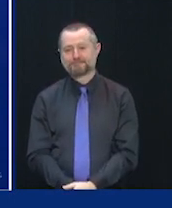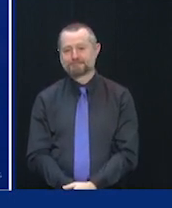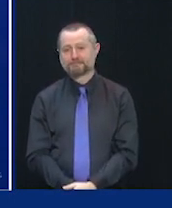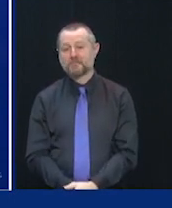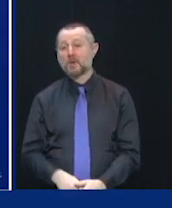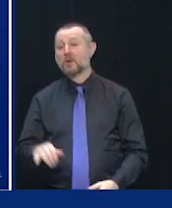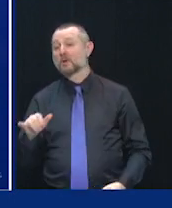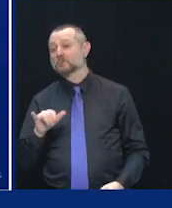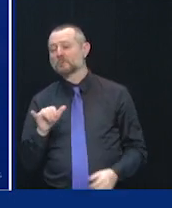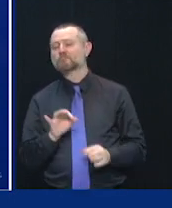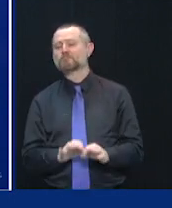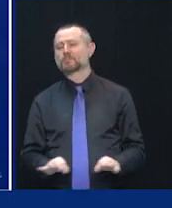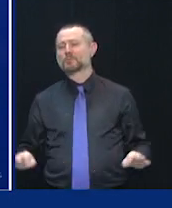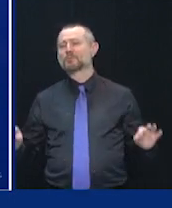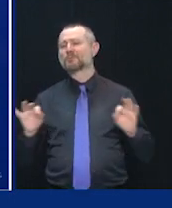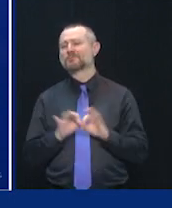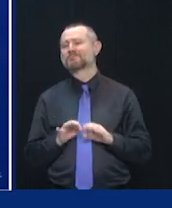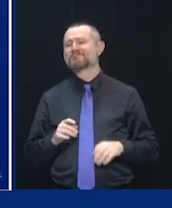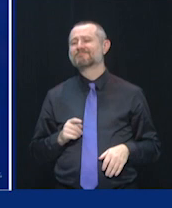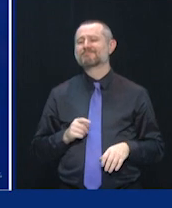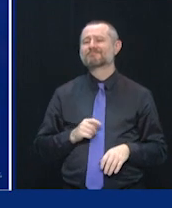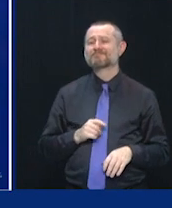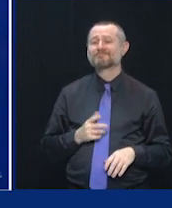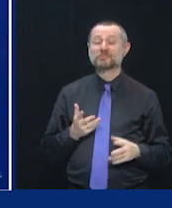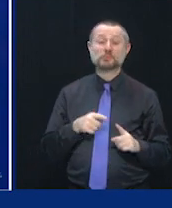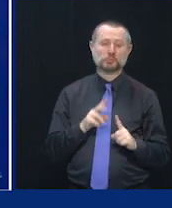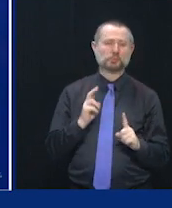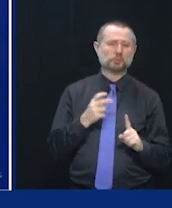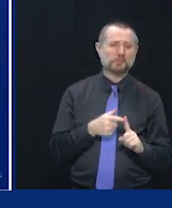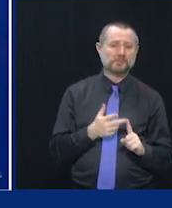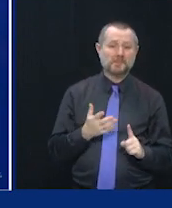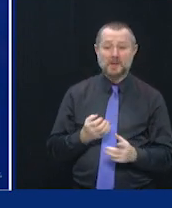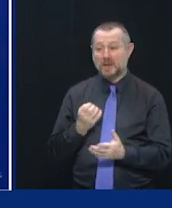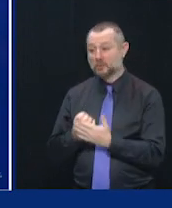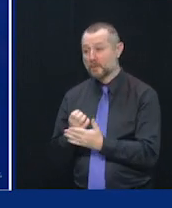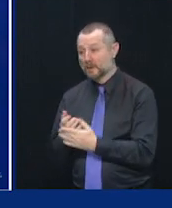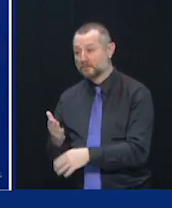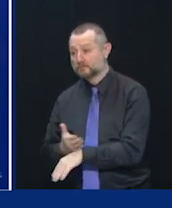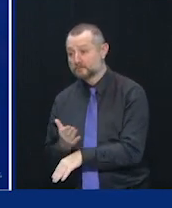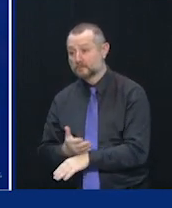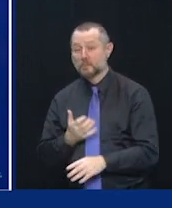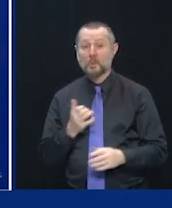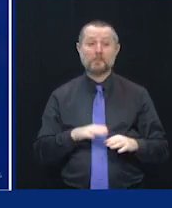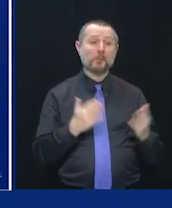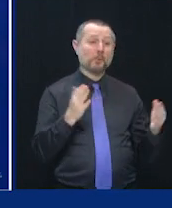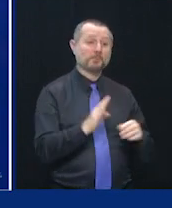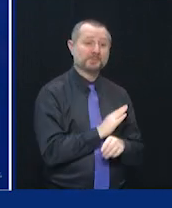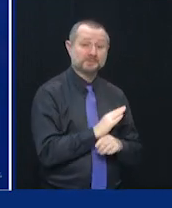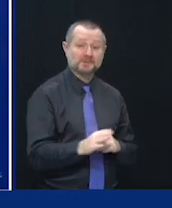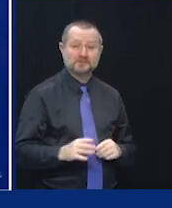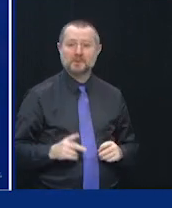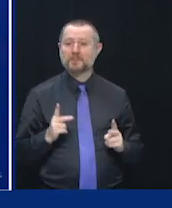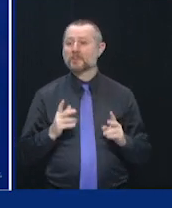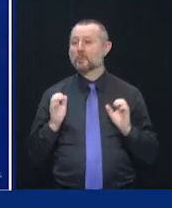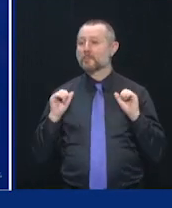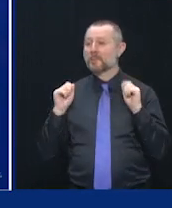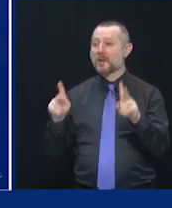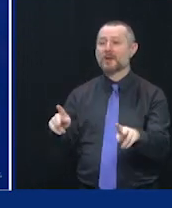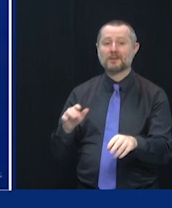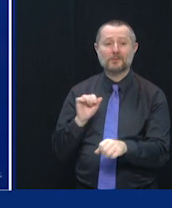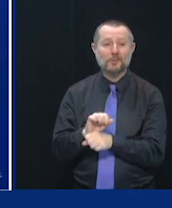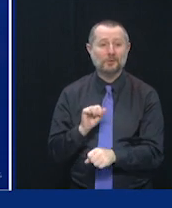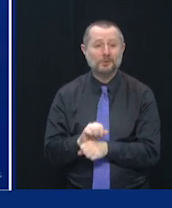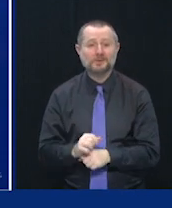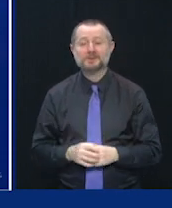issue. We're talking about rebuilding the economy. We're talking about reopening. We're talking about getting people to go back to work. We're talking about